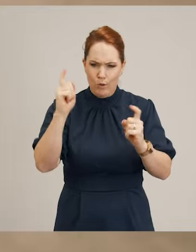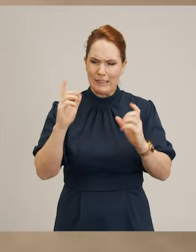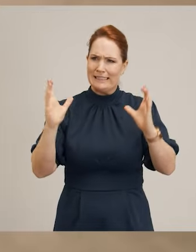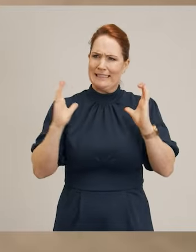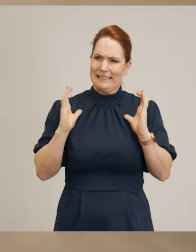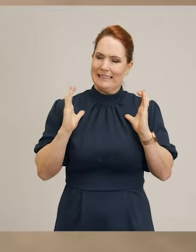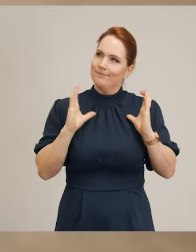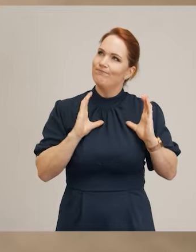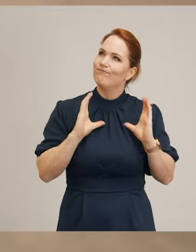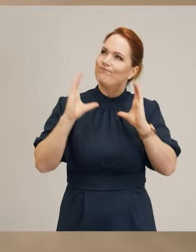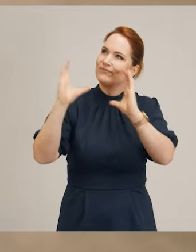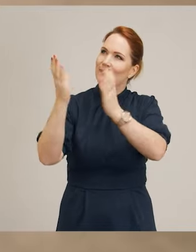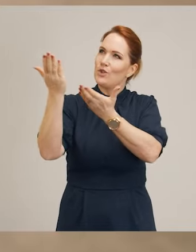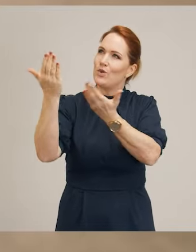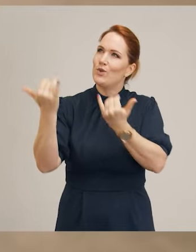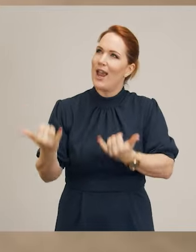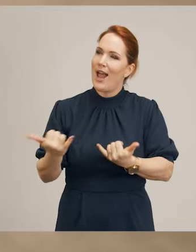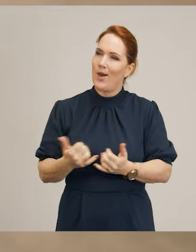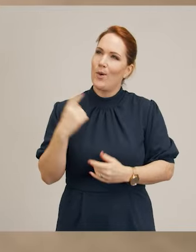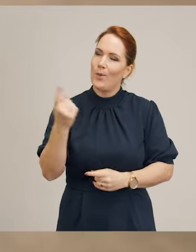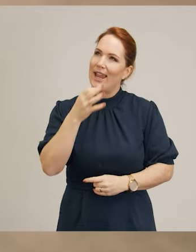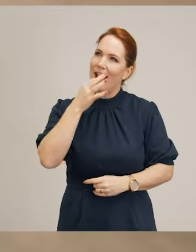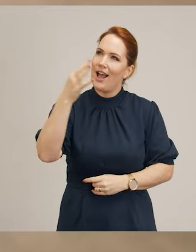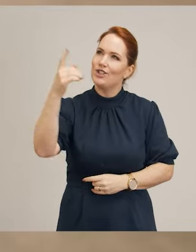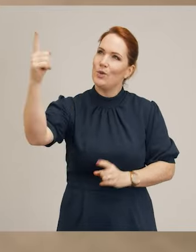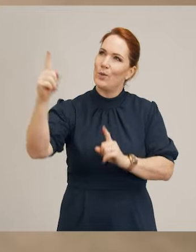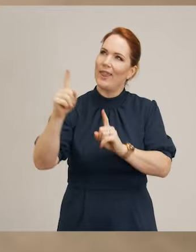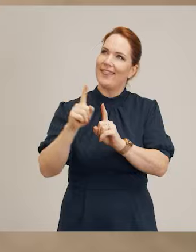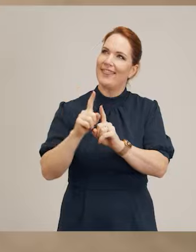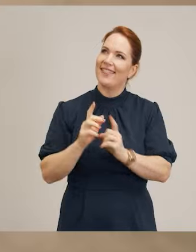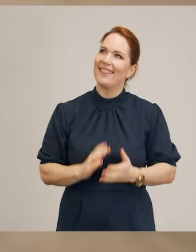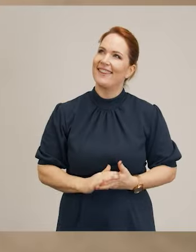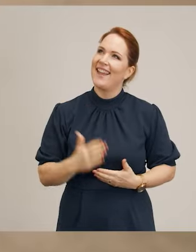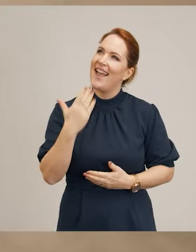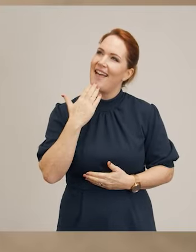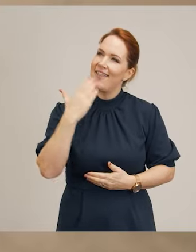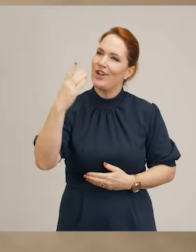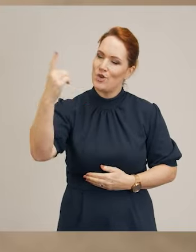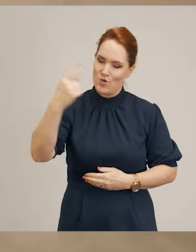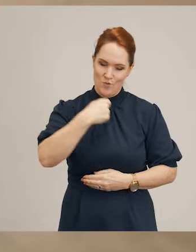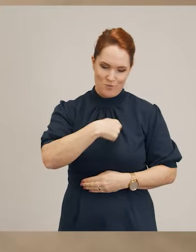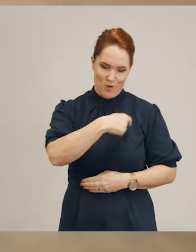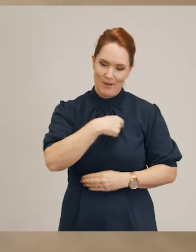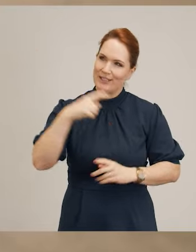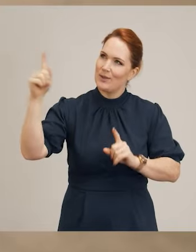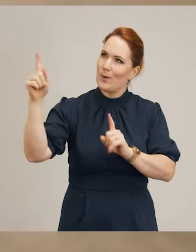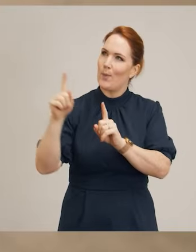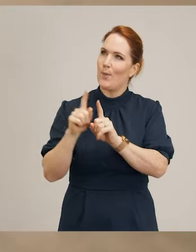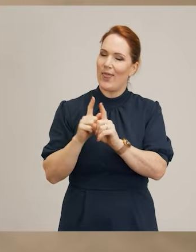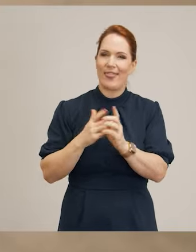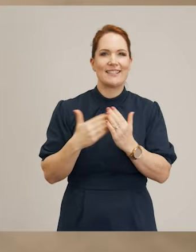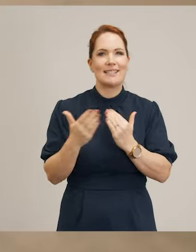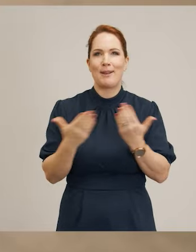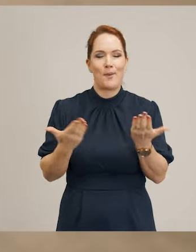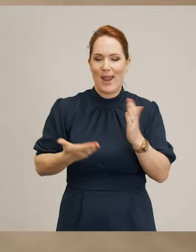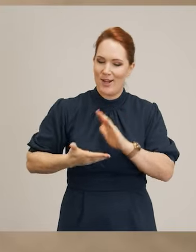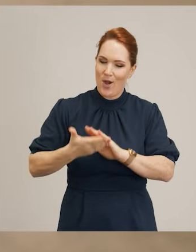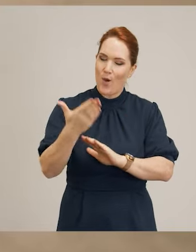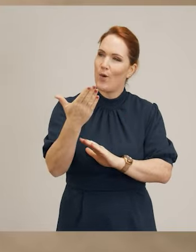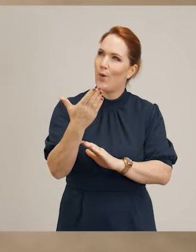just hand all of that over to you right now. And we ask that you would be with us. Thank you that you promise to be with us wherever we